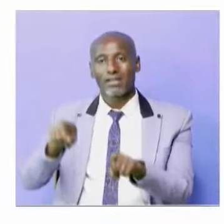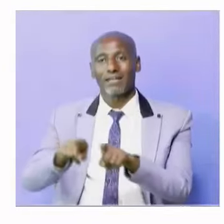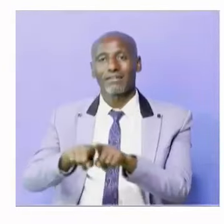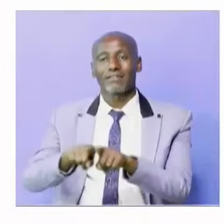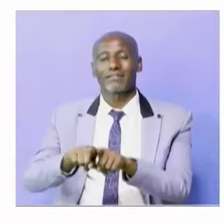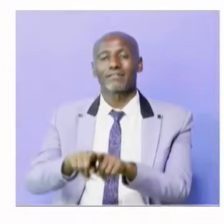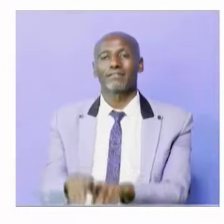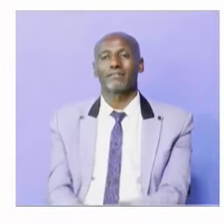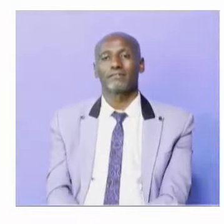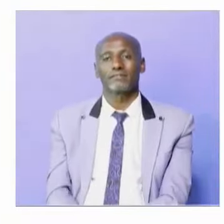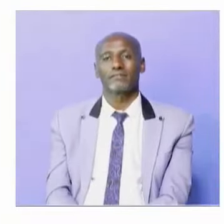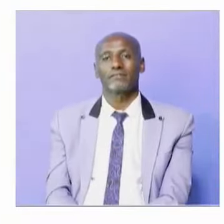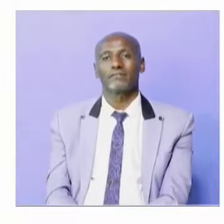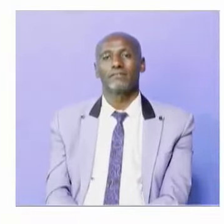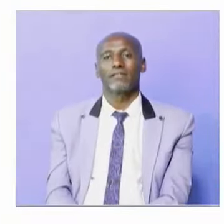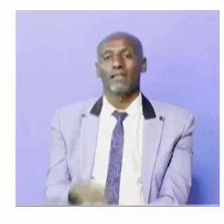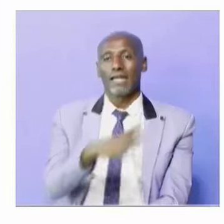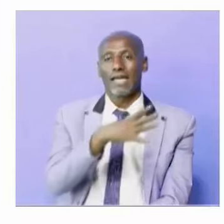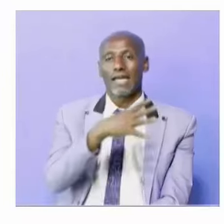brothers.